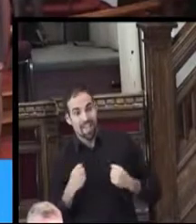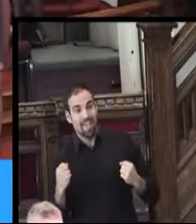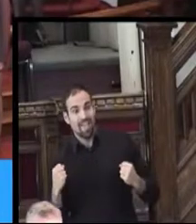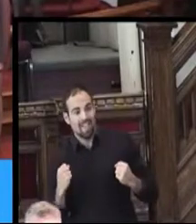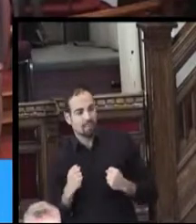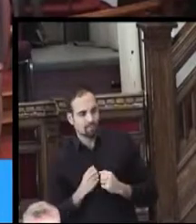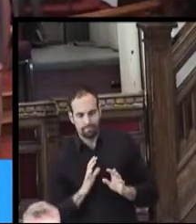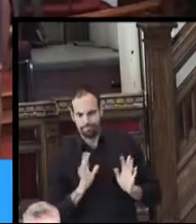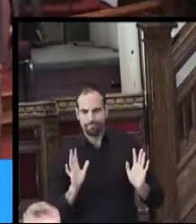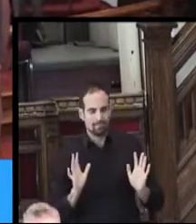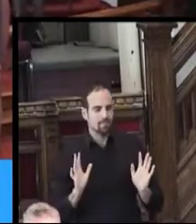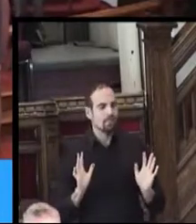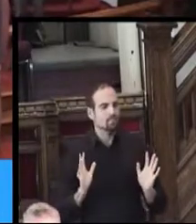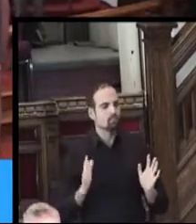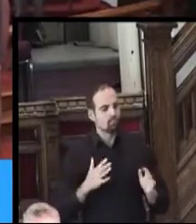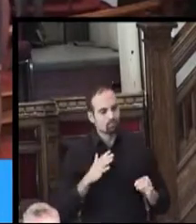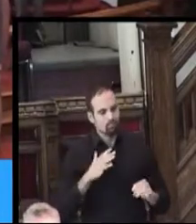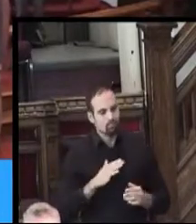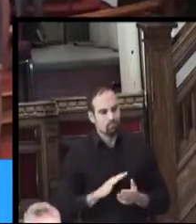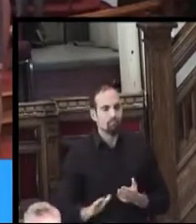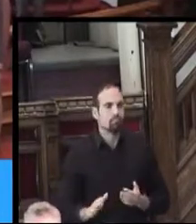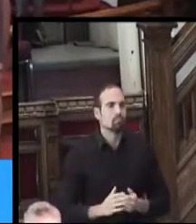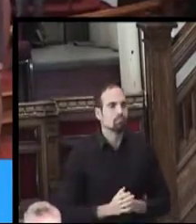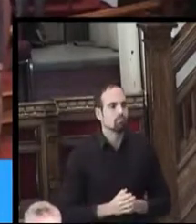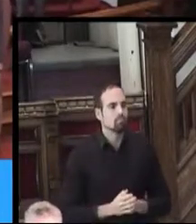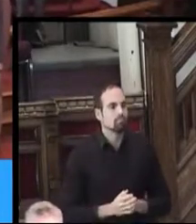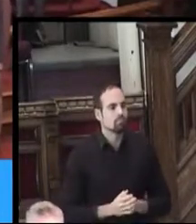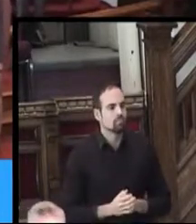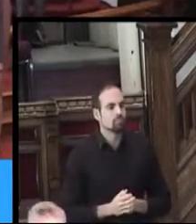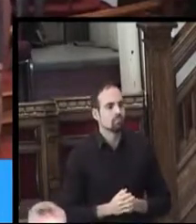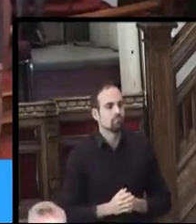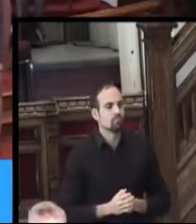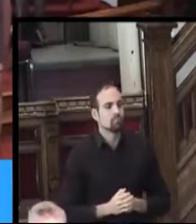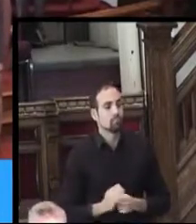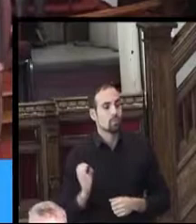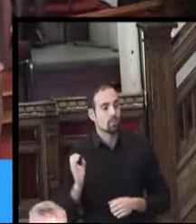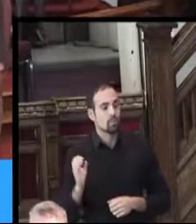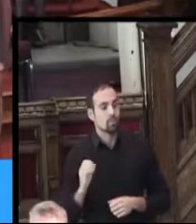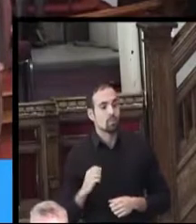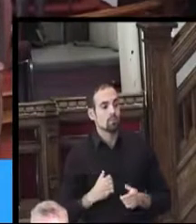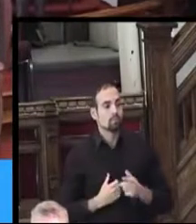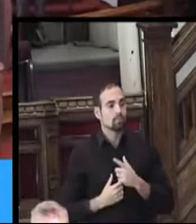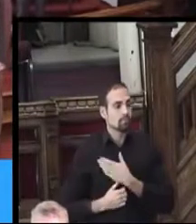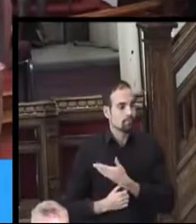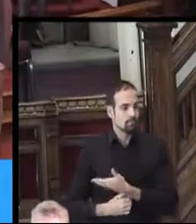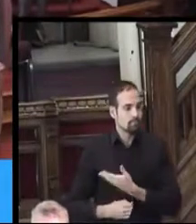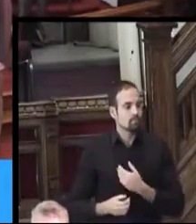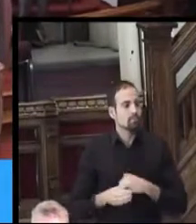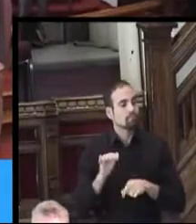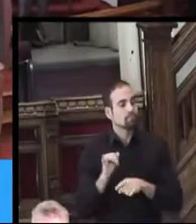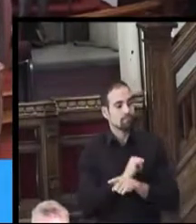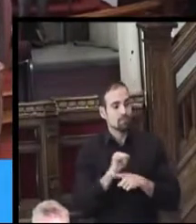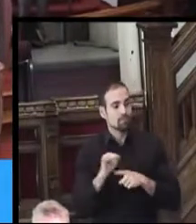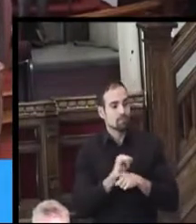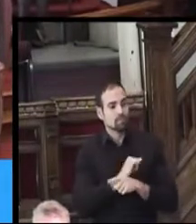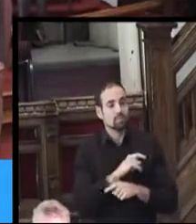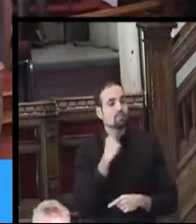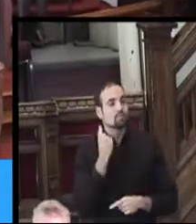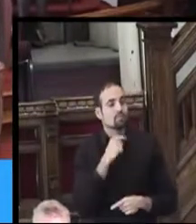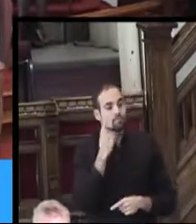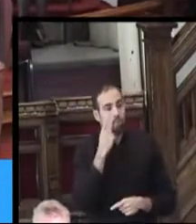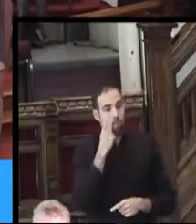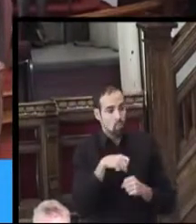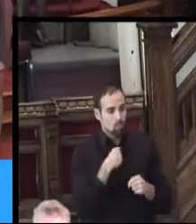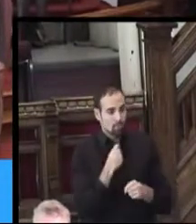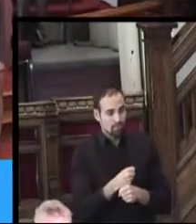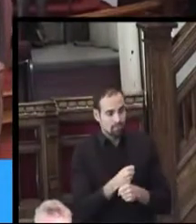you a bit to the process. So the clergy internship is roughly 1 year, and it is a way for us as a